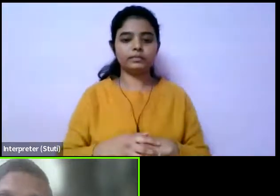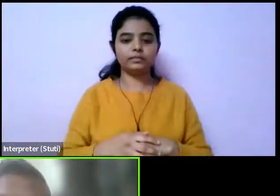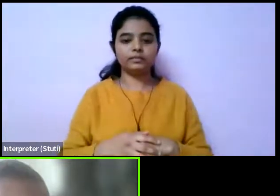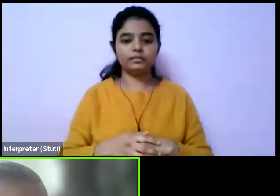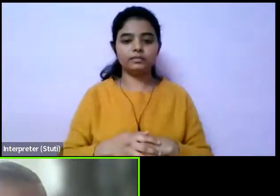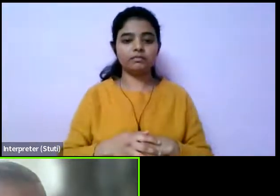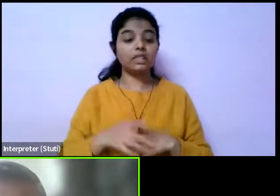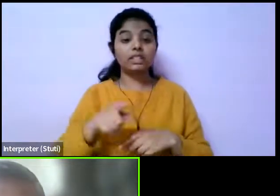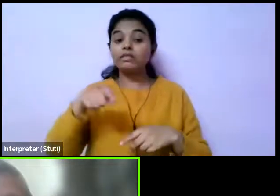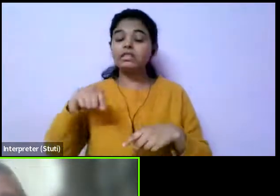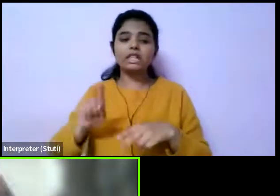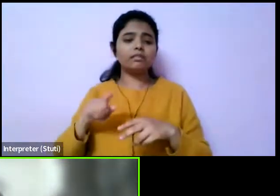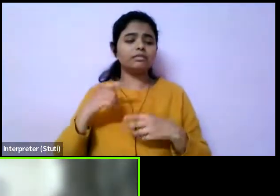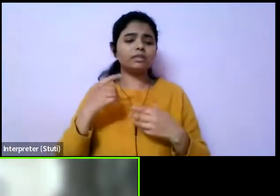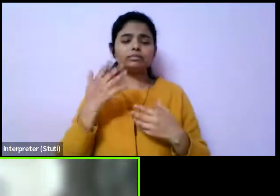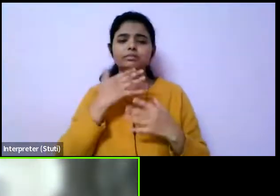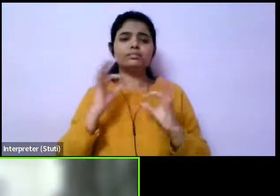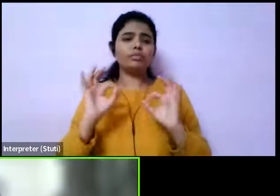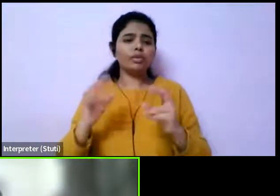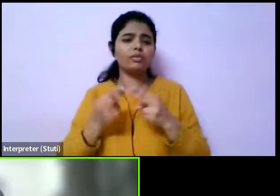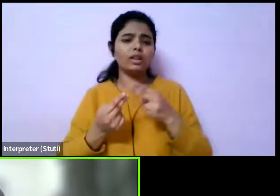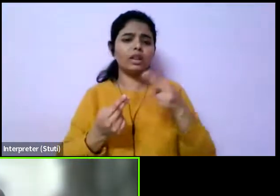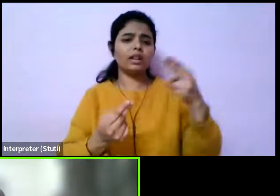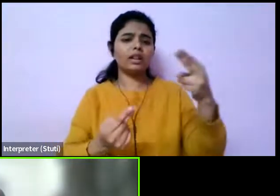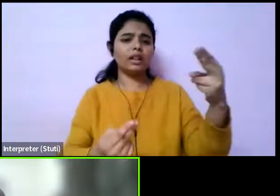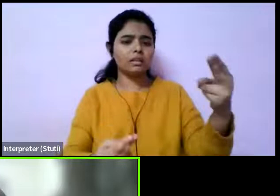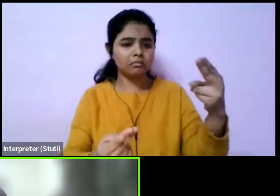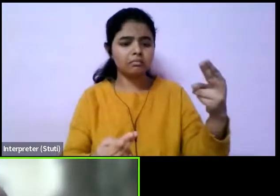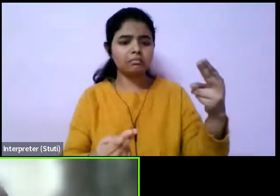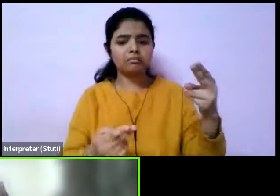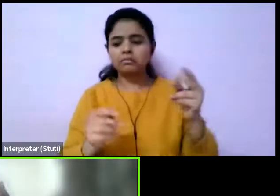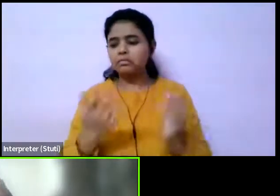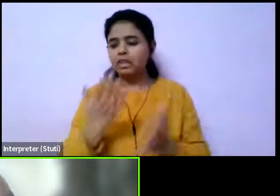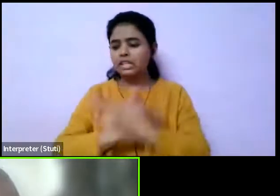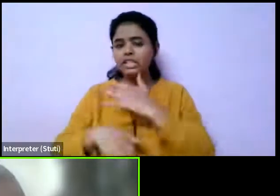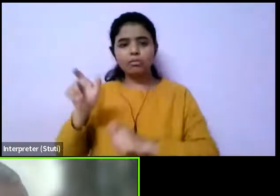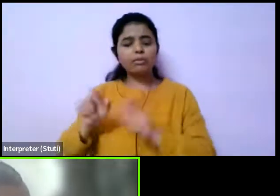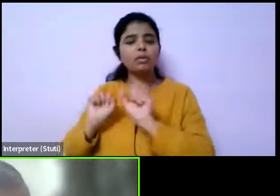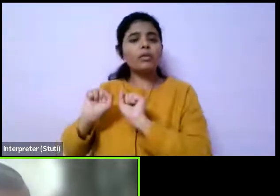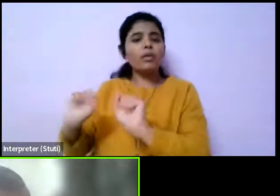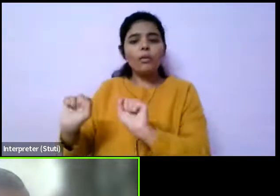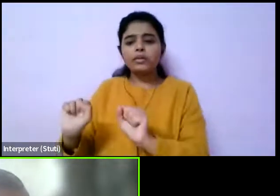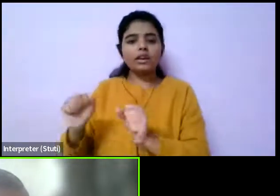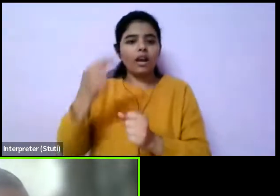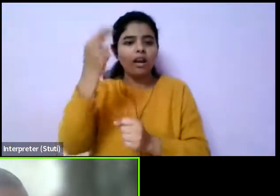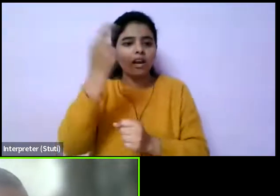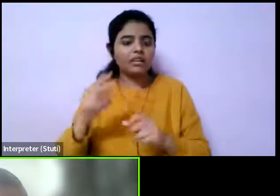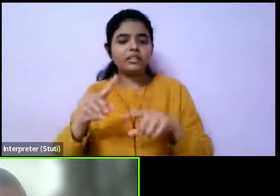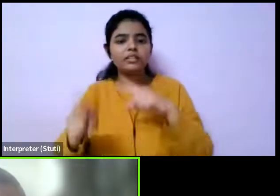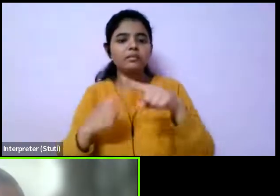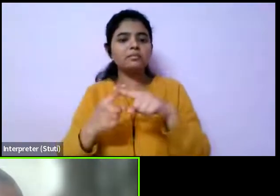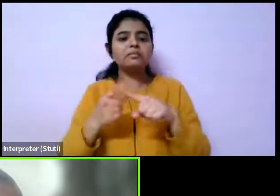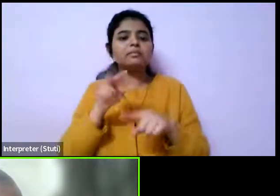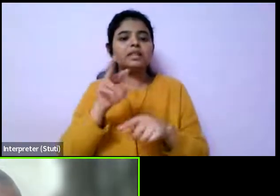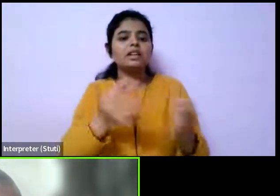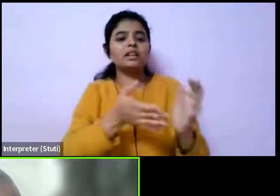in itself to present the disabled body in performance.